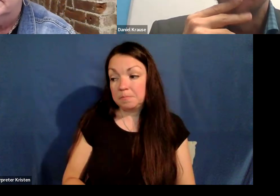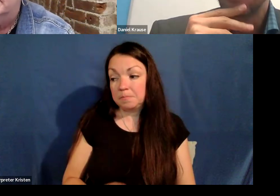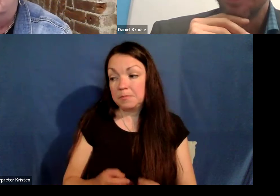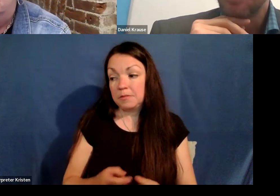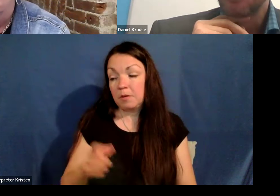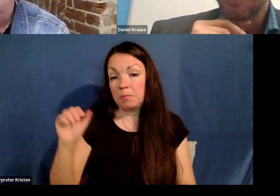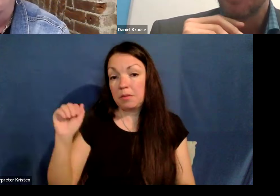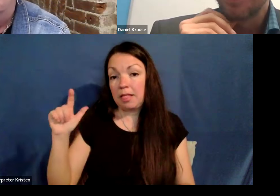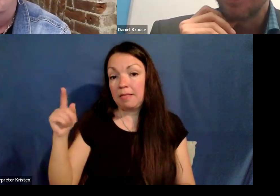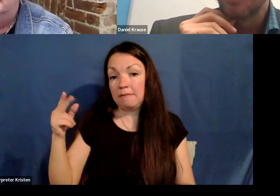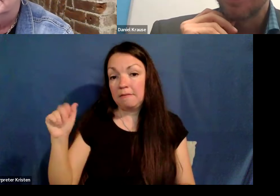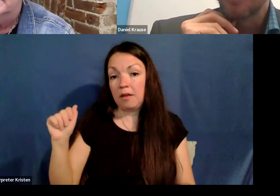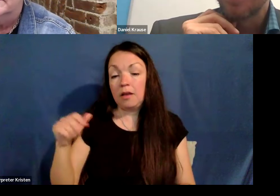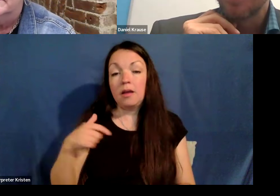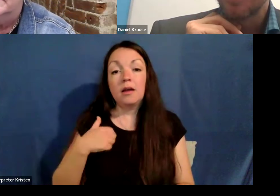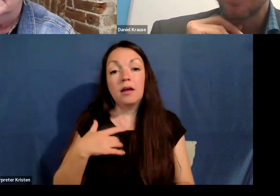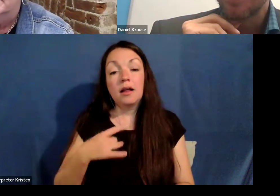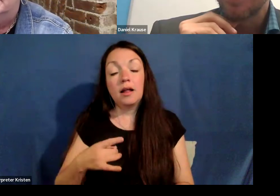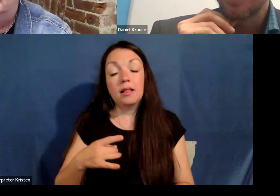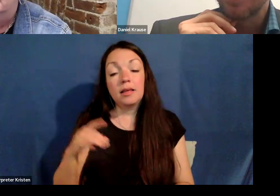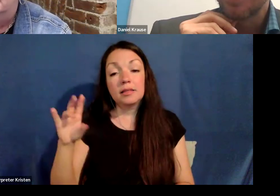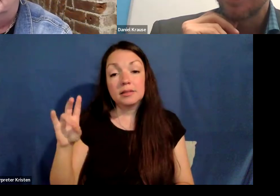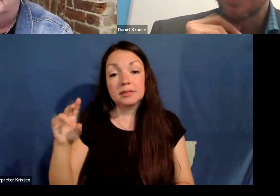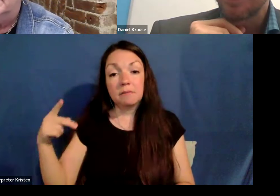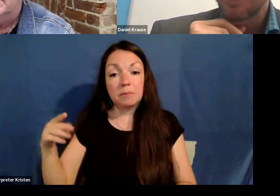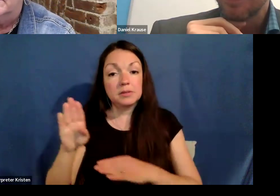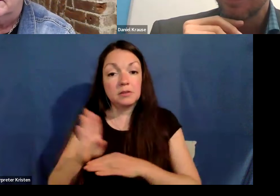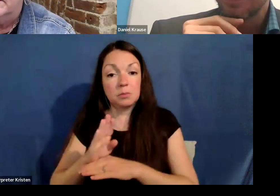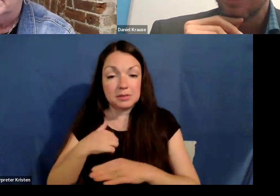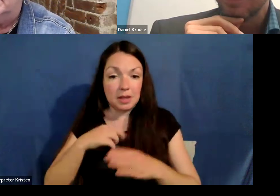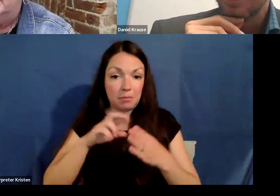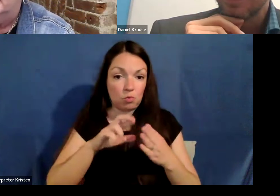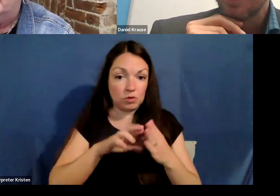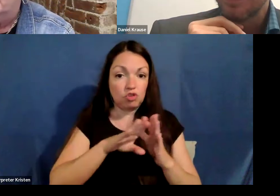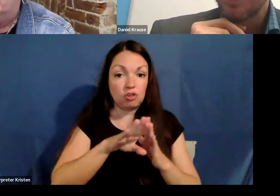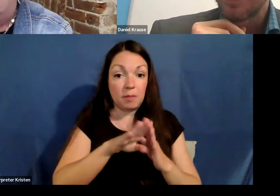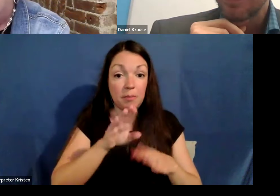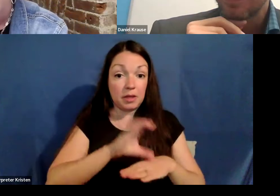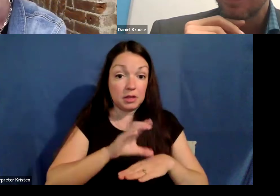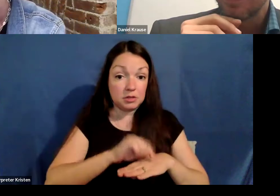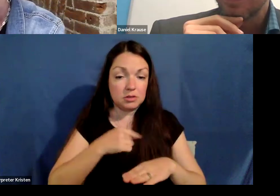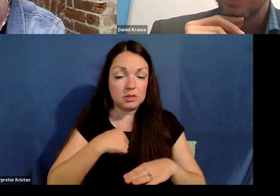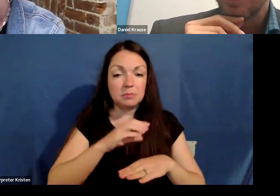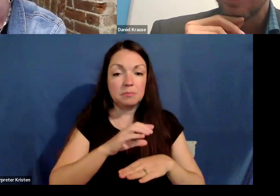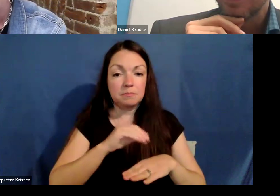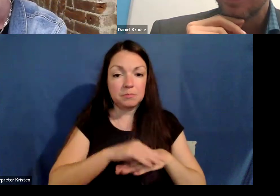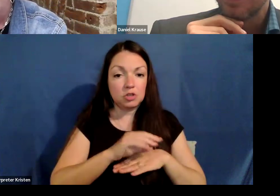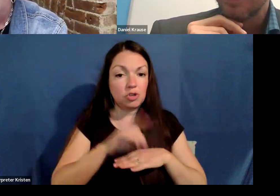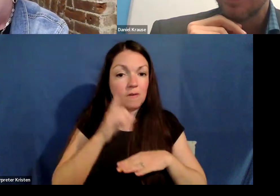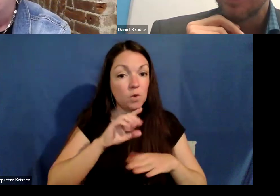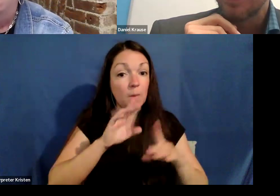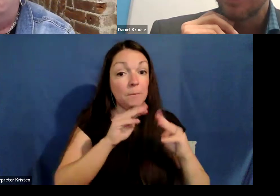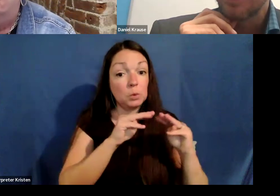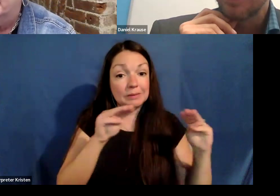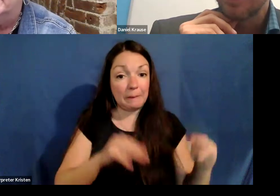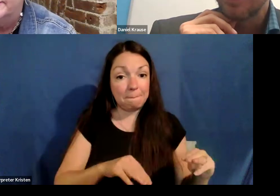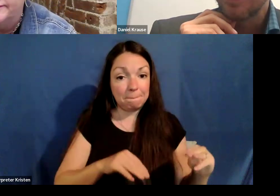Alpha. I like the 7 P's of business Teresa presented. I'm a research and development consultant consulting for a museum, and they are